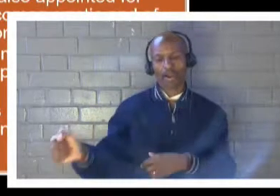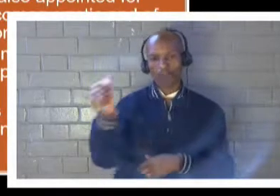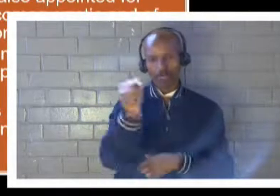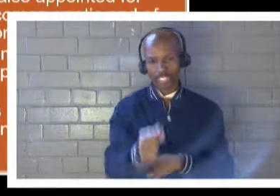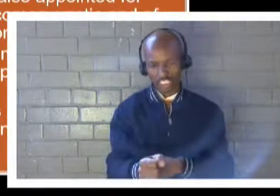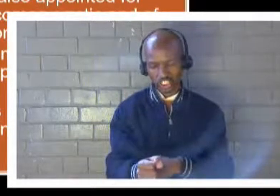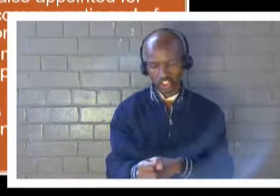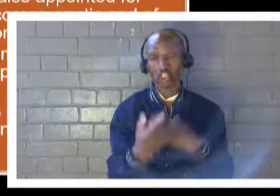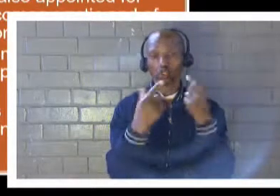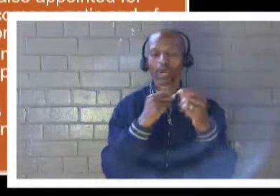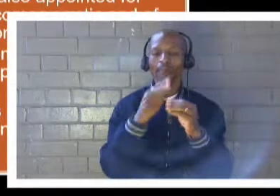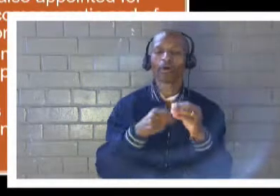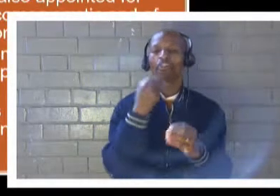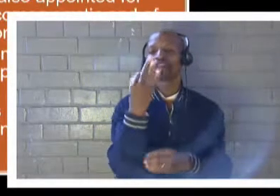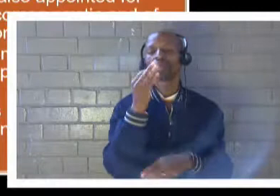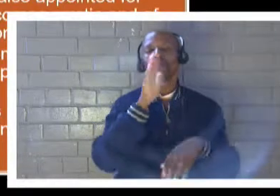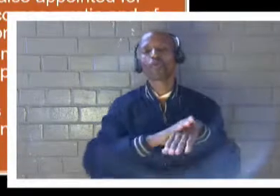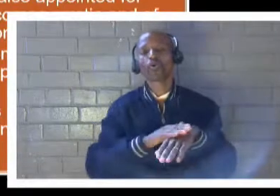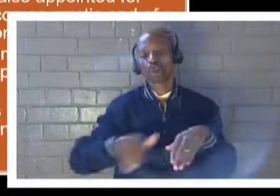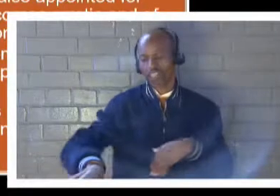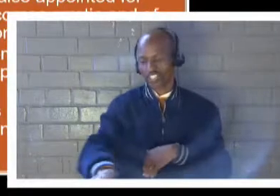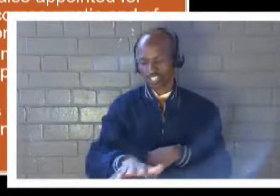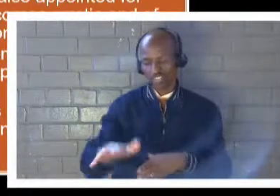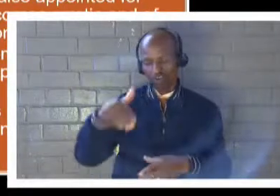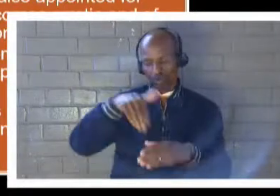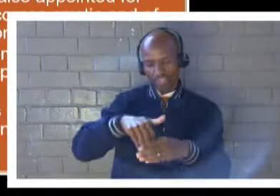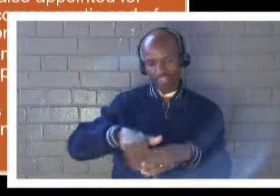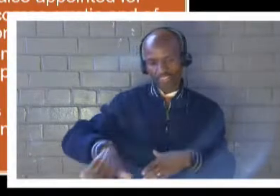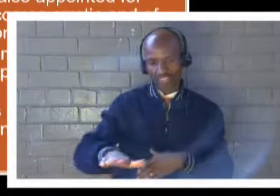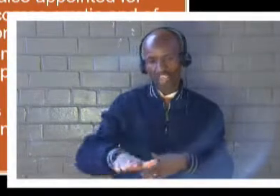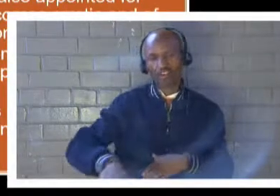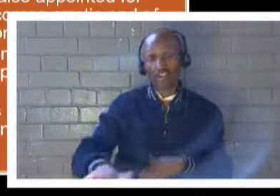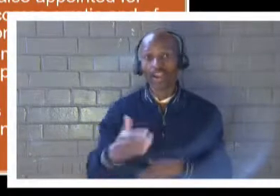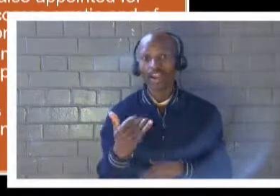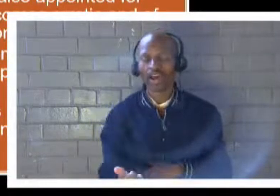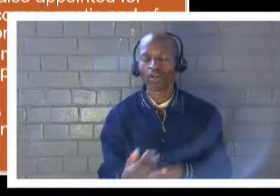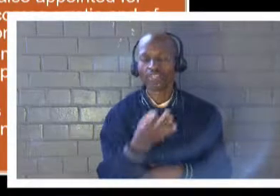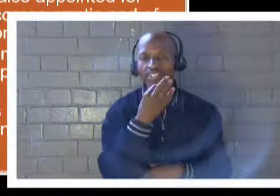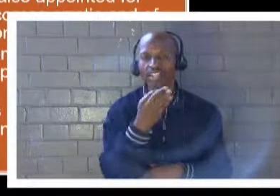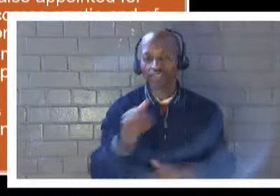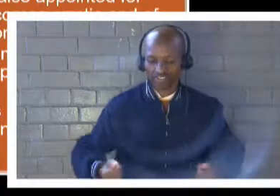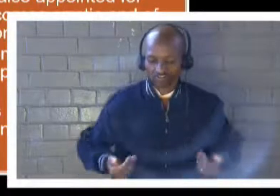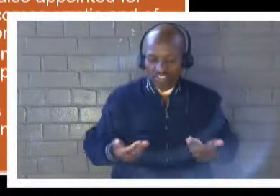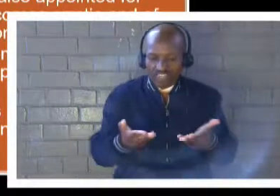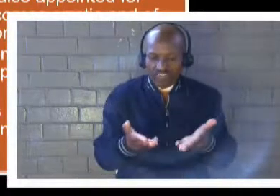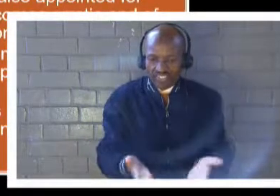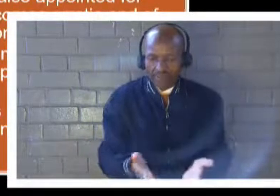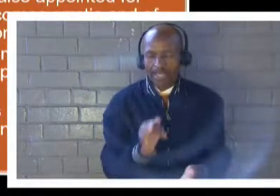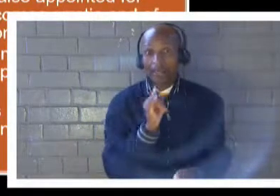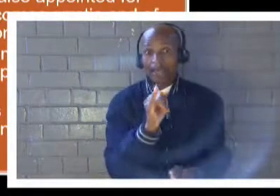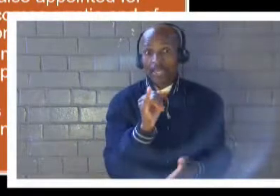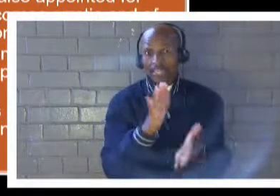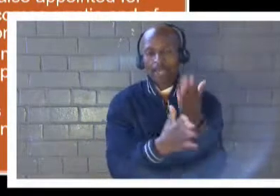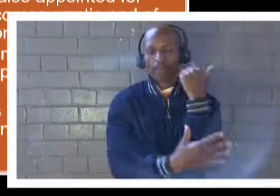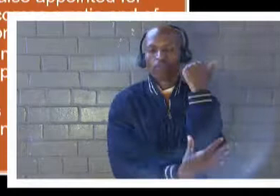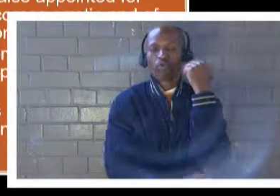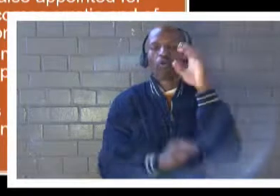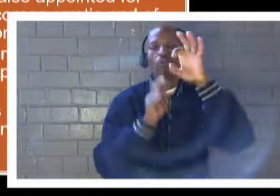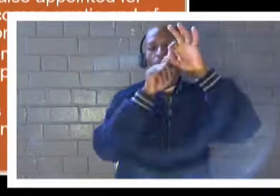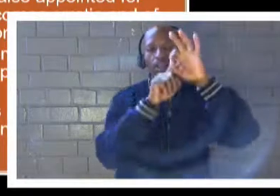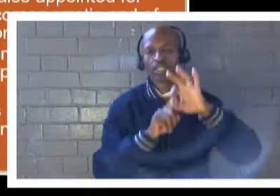for about three or more facilities within the area. As a result, the service becomes erratic and of poor